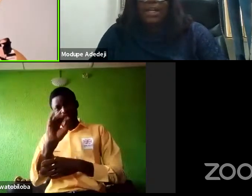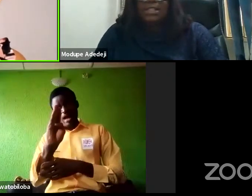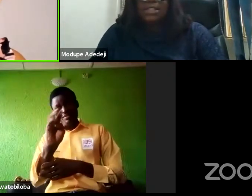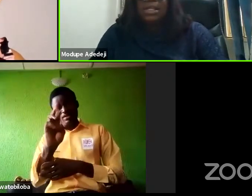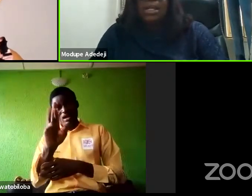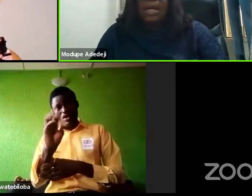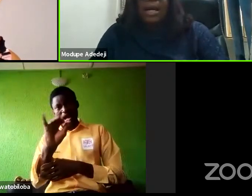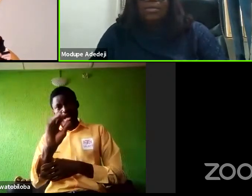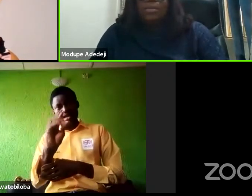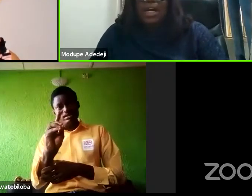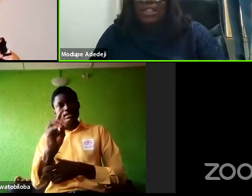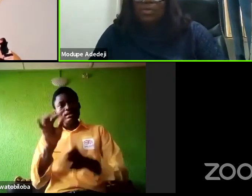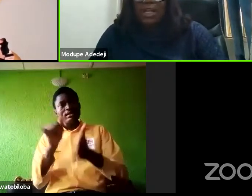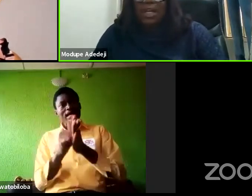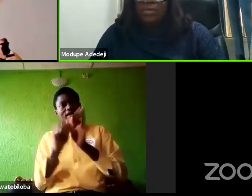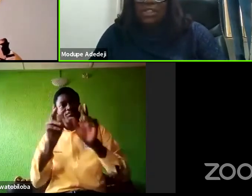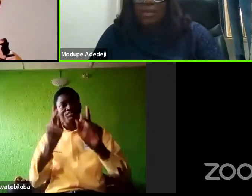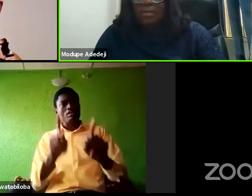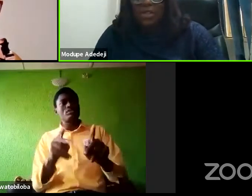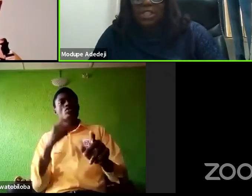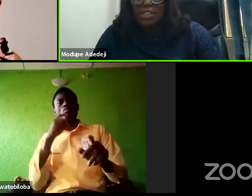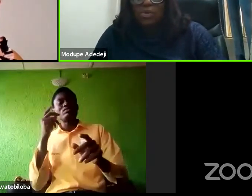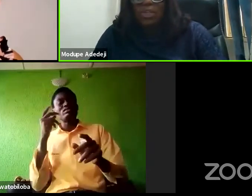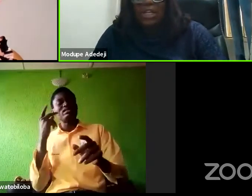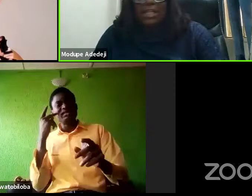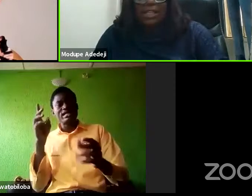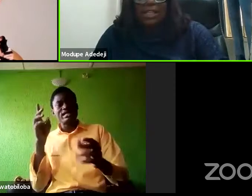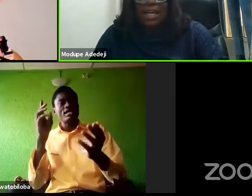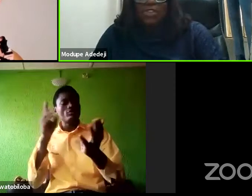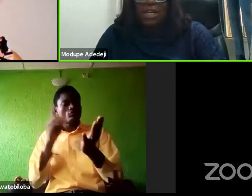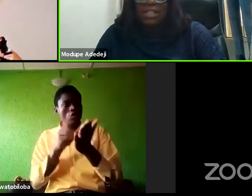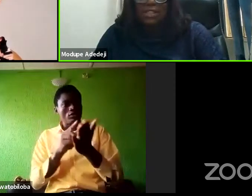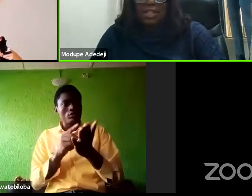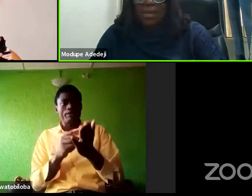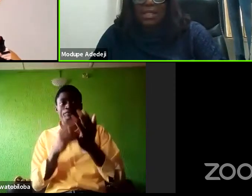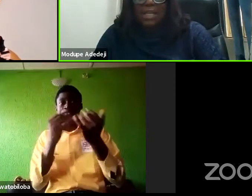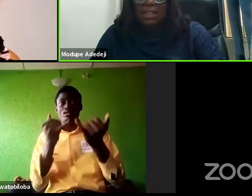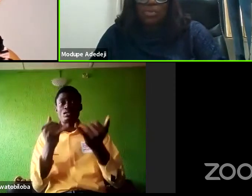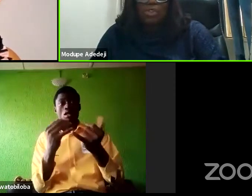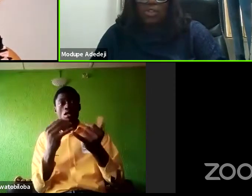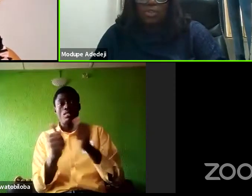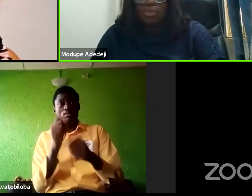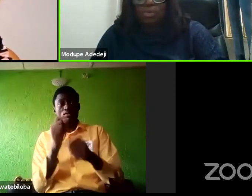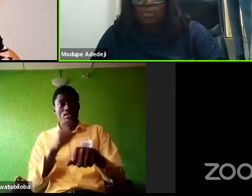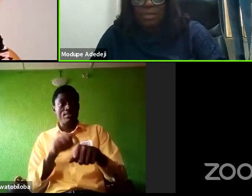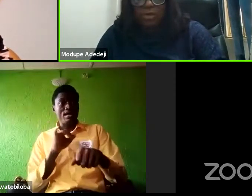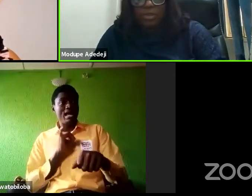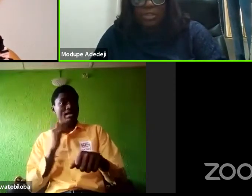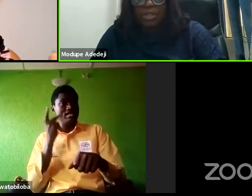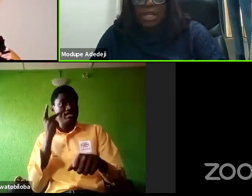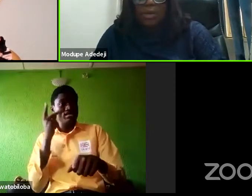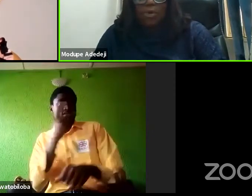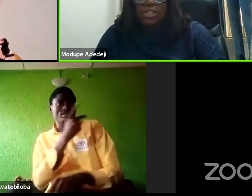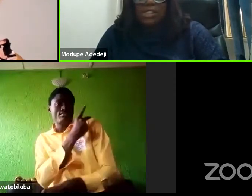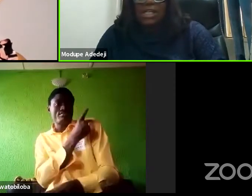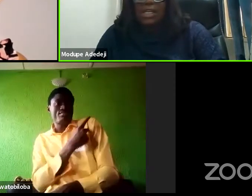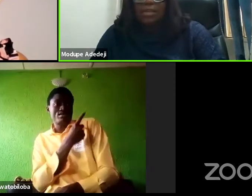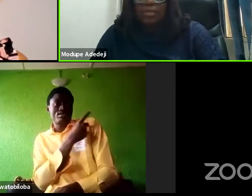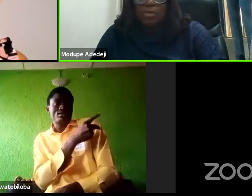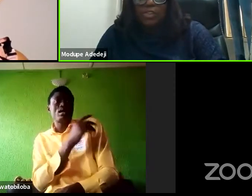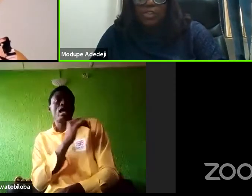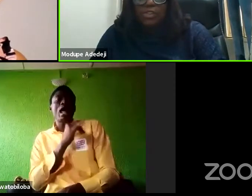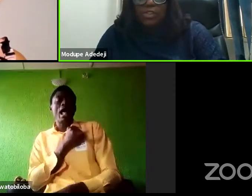In fact, when I'm seeing my patient, jokingly, I usually tell them that there are two cures to fibroid. One